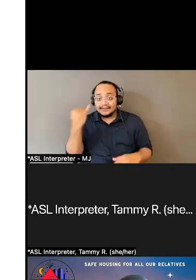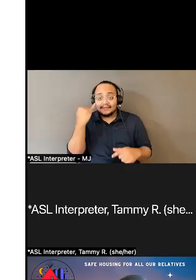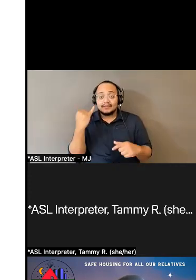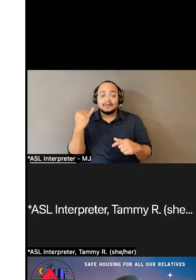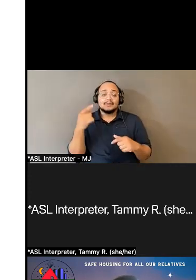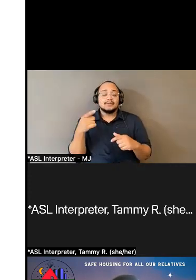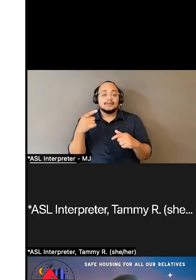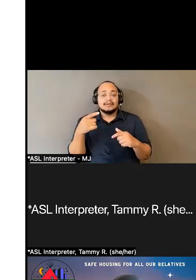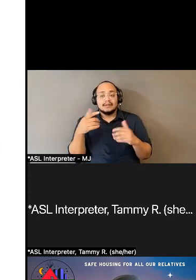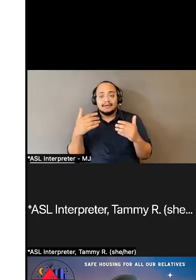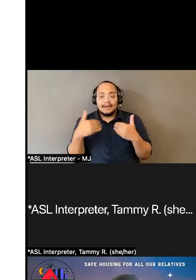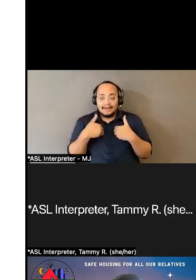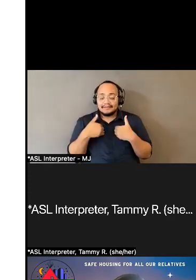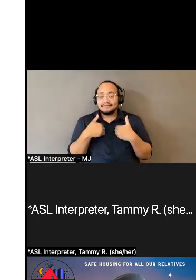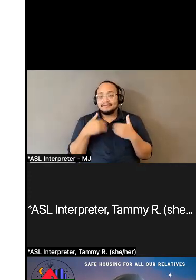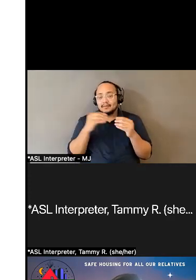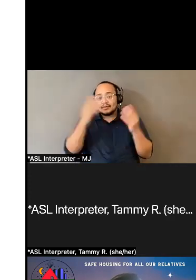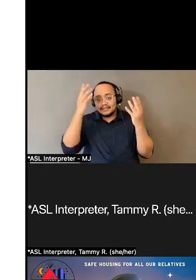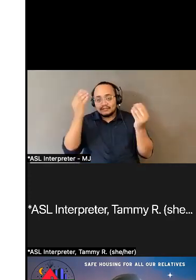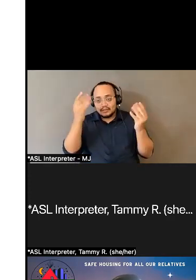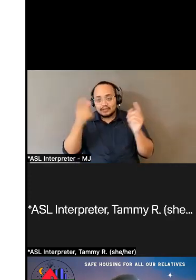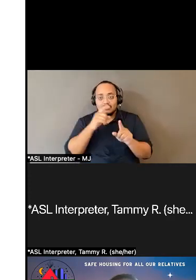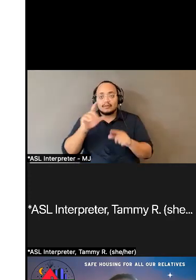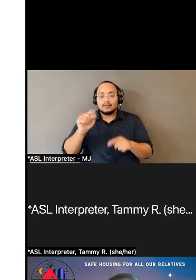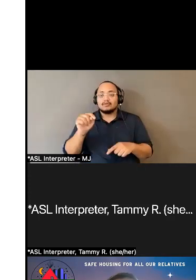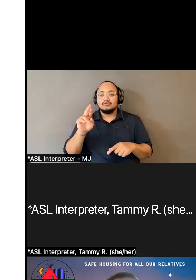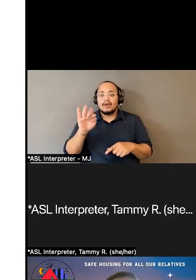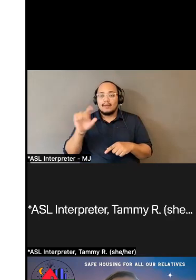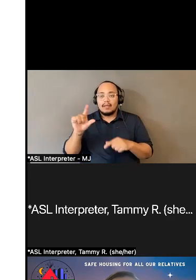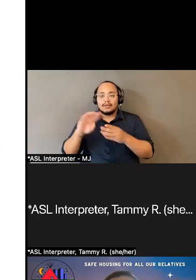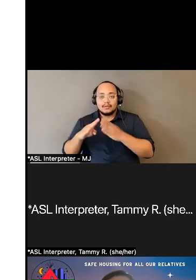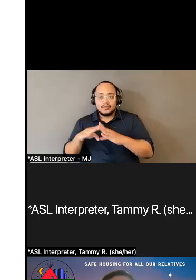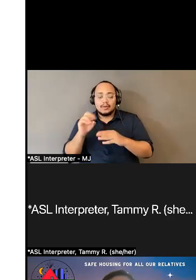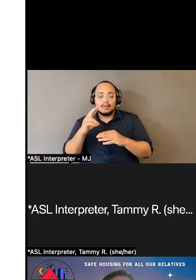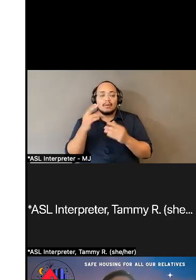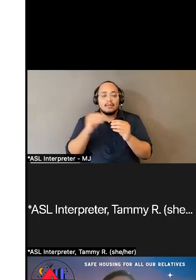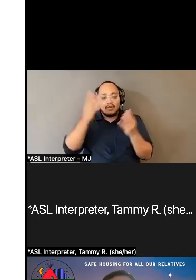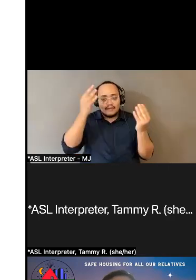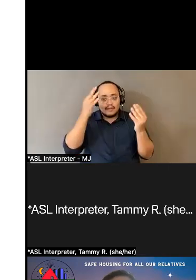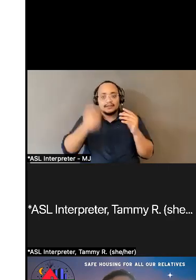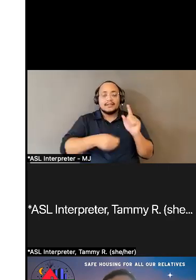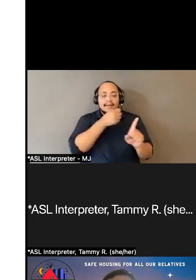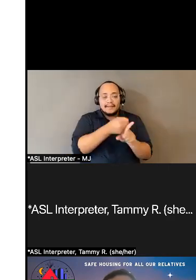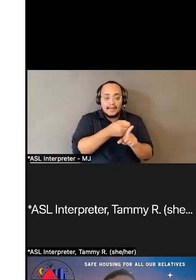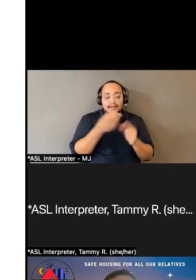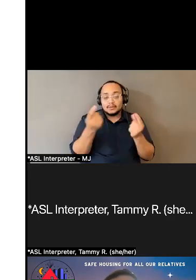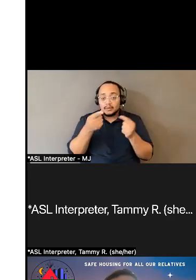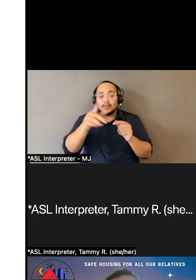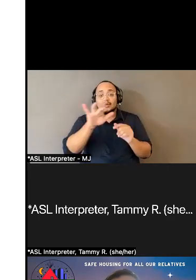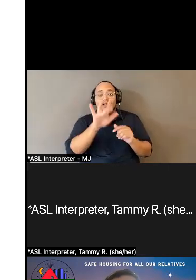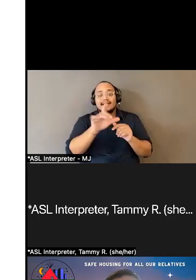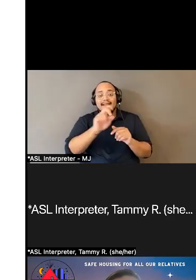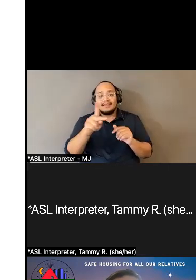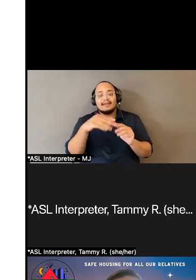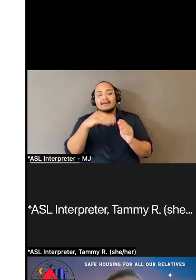know of, either in your tribal community or you think impacts tribal survivors, that will take you directly to a form where you can upload that